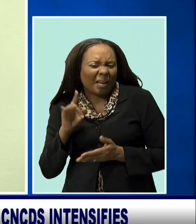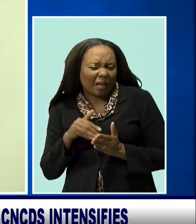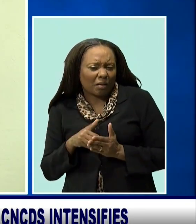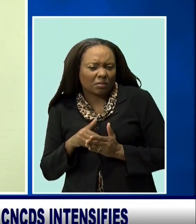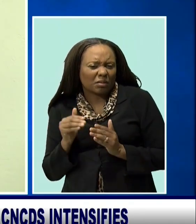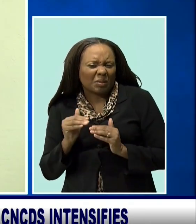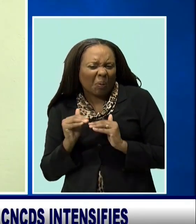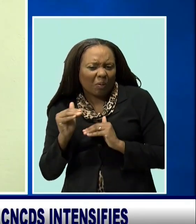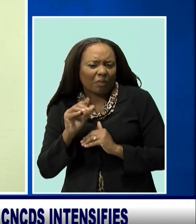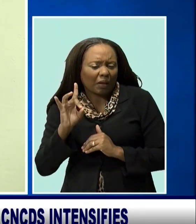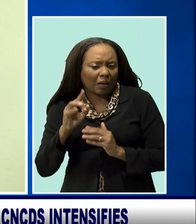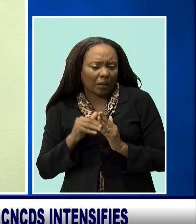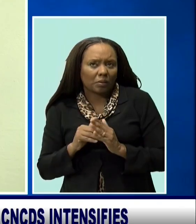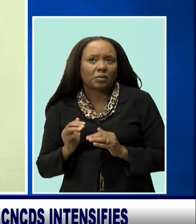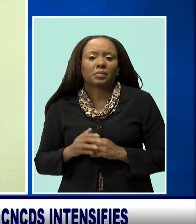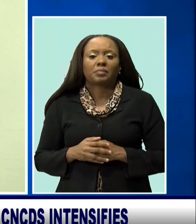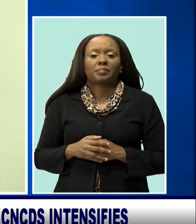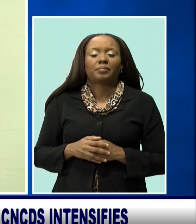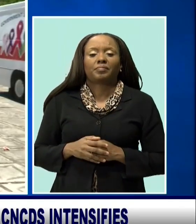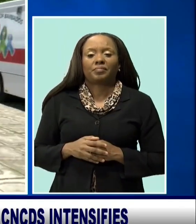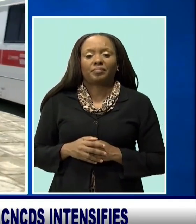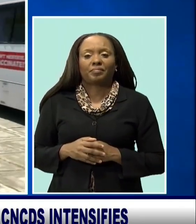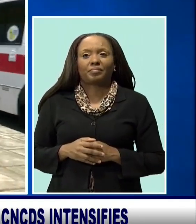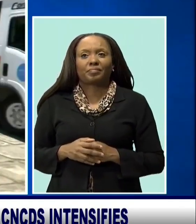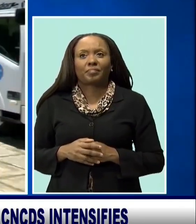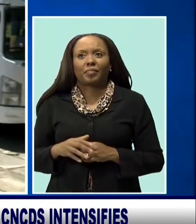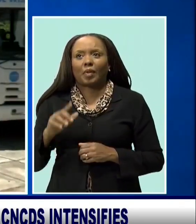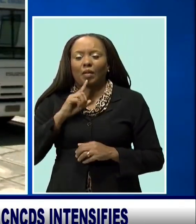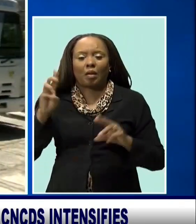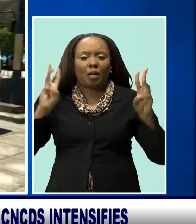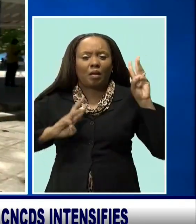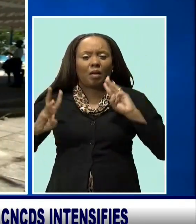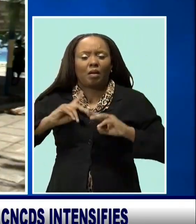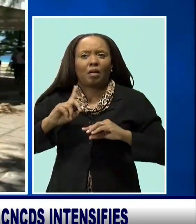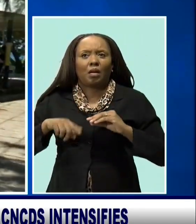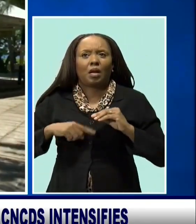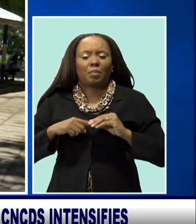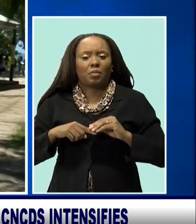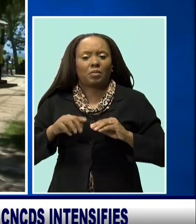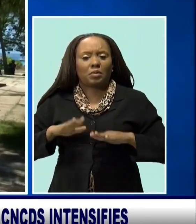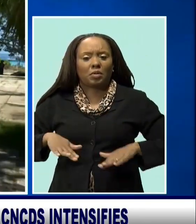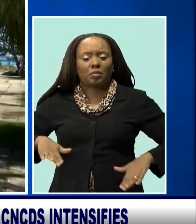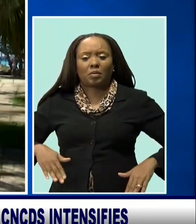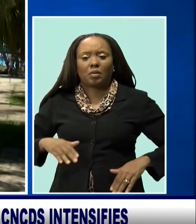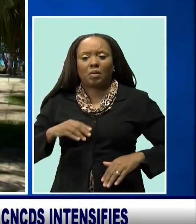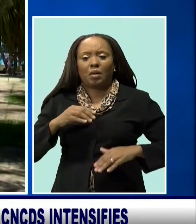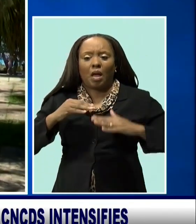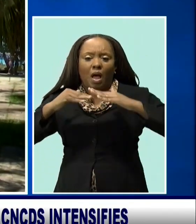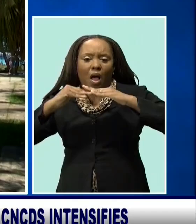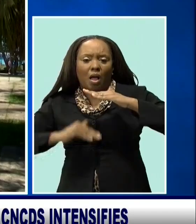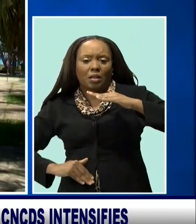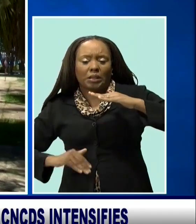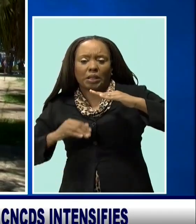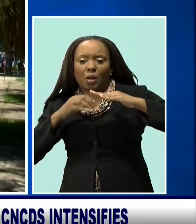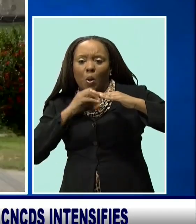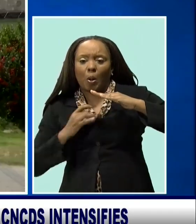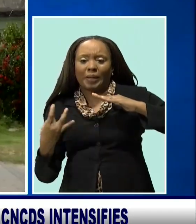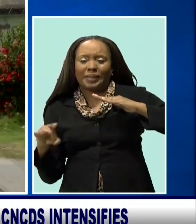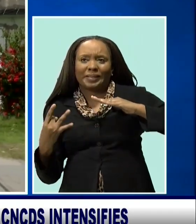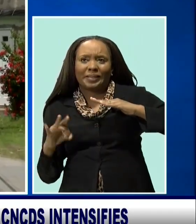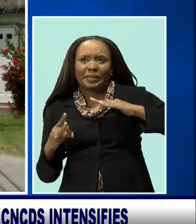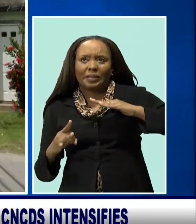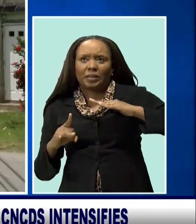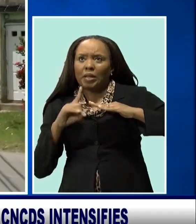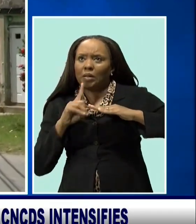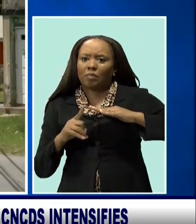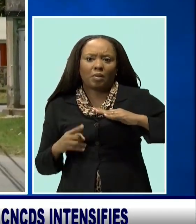8,233. The National Co-Coordinator says they're distinctly concerned about the under-18s who are testing positive at a far higher rate than